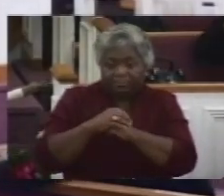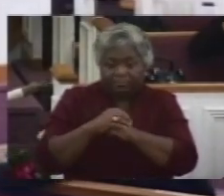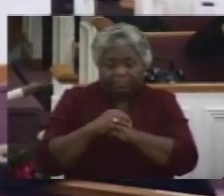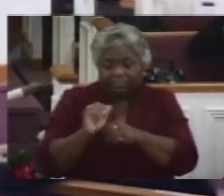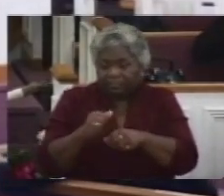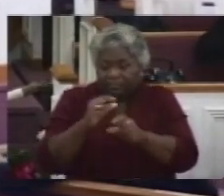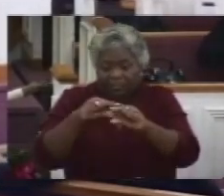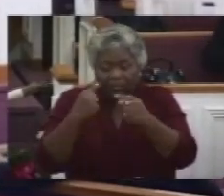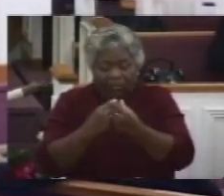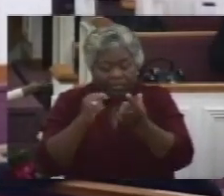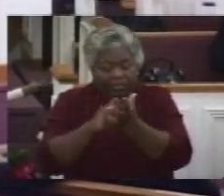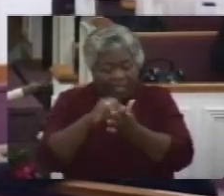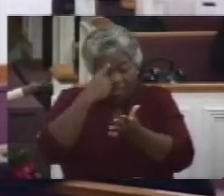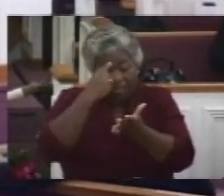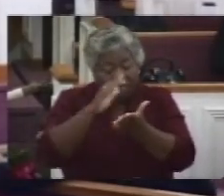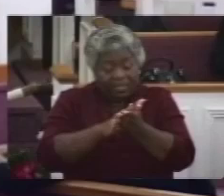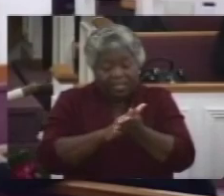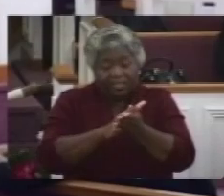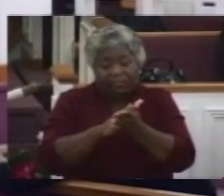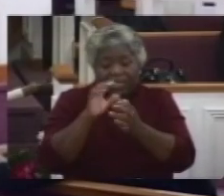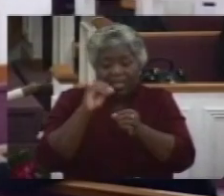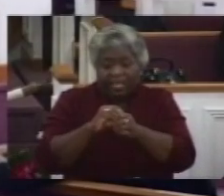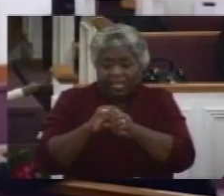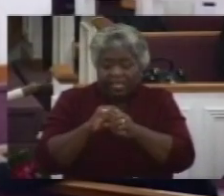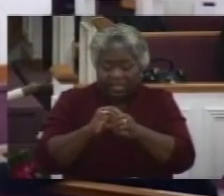Critias, who believed in